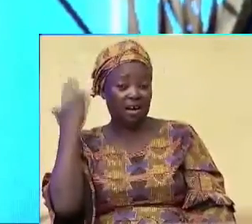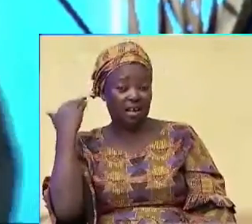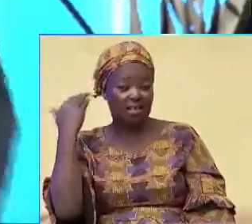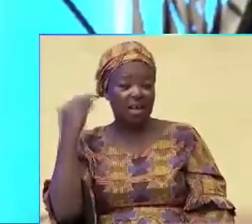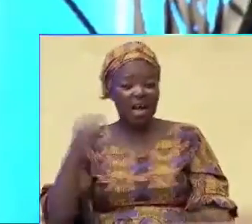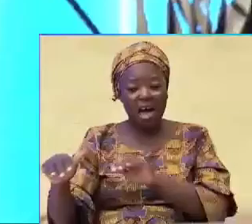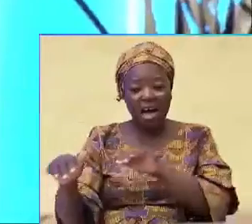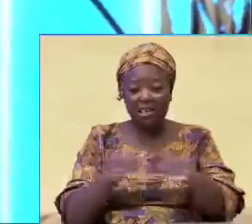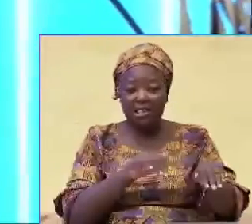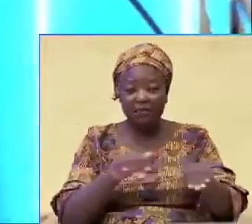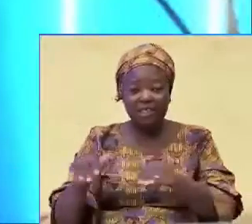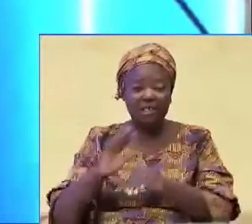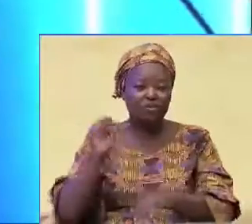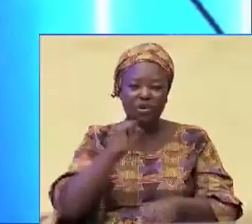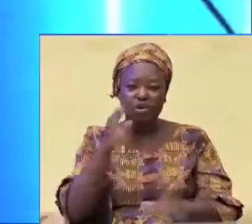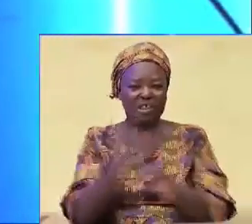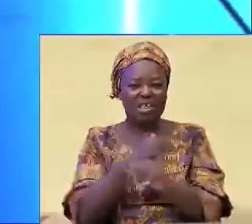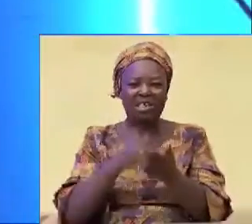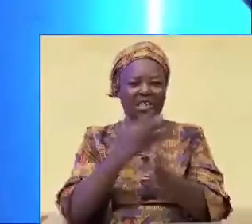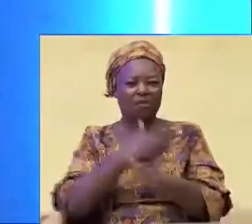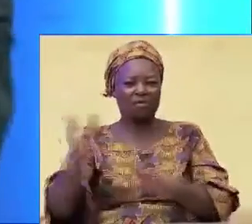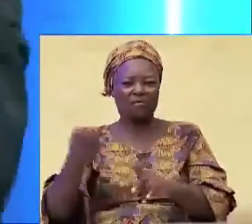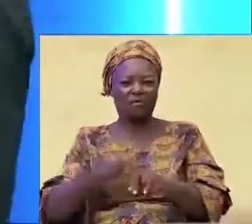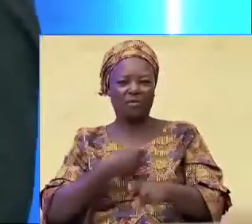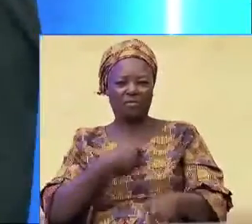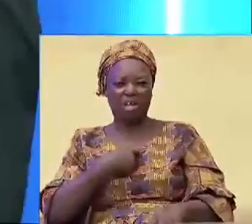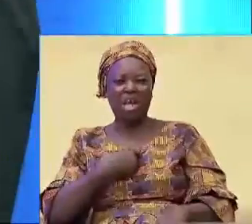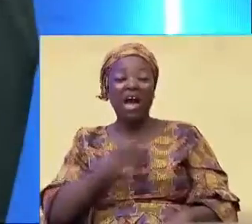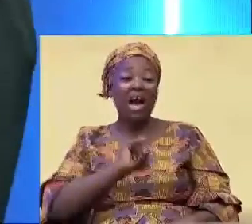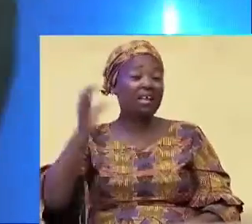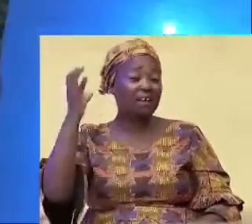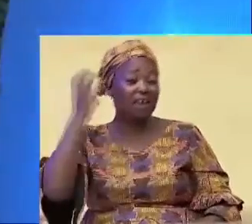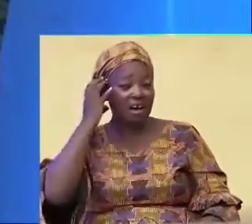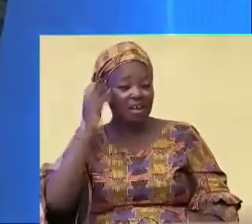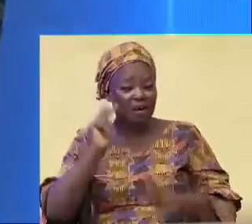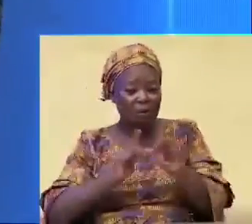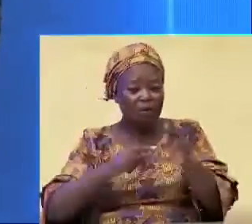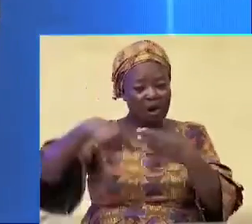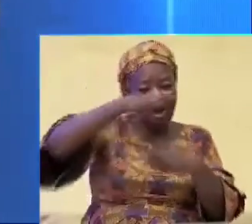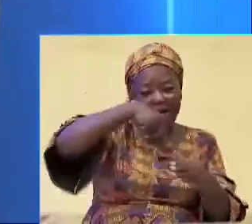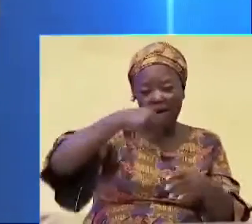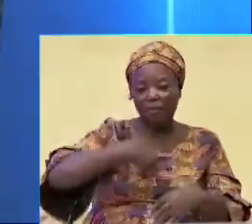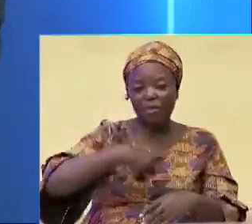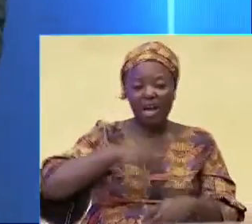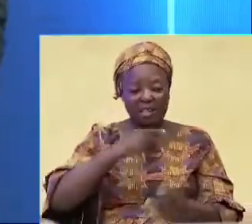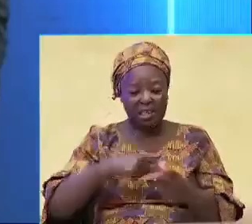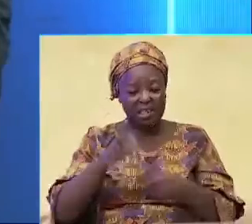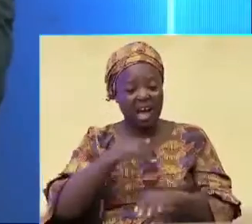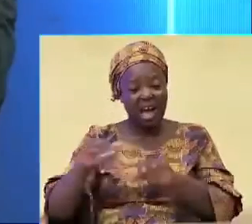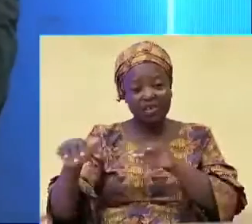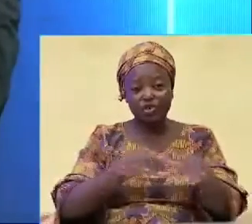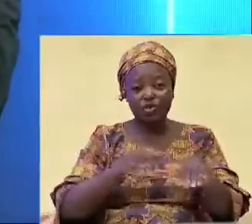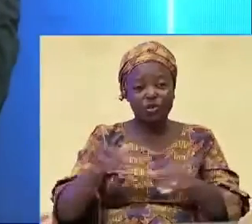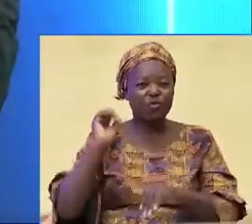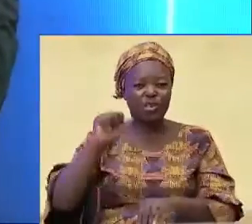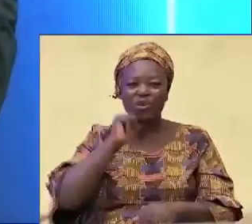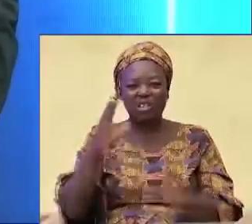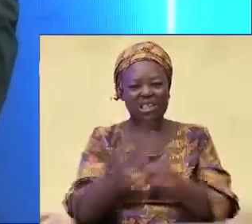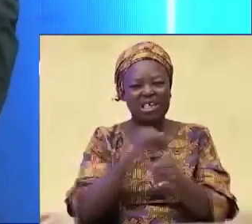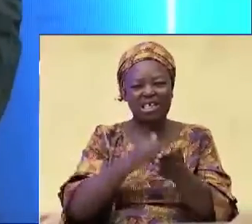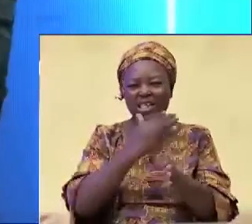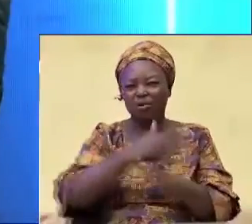me. I heard activities will not take it away from me. I heard people around and